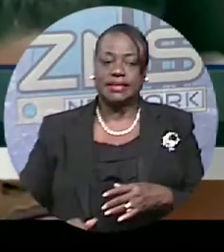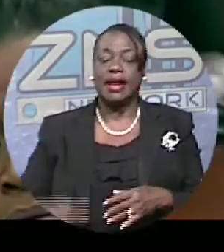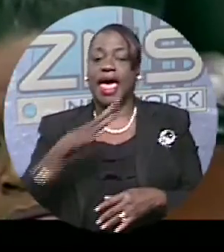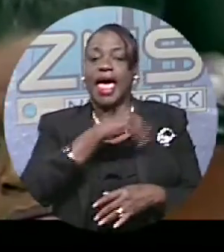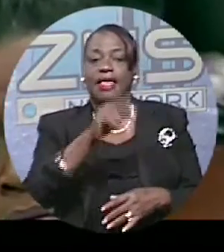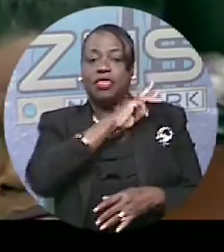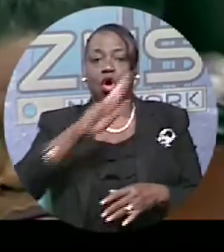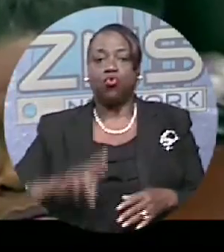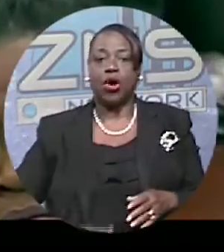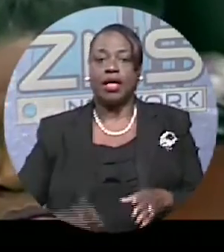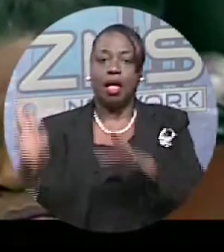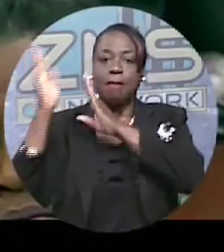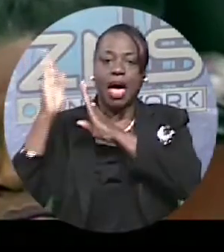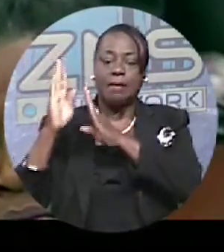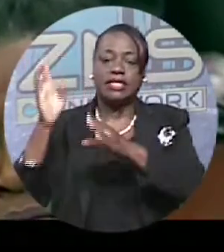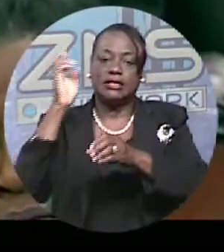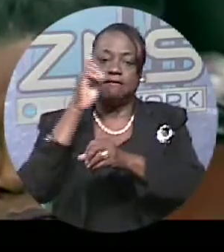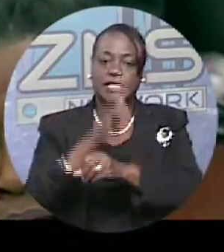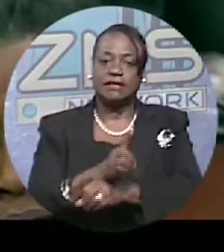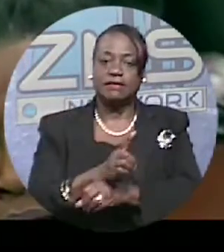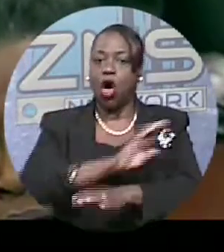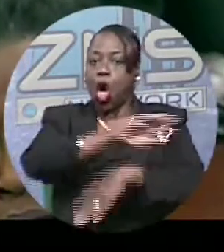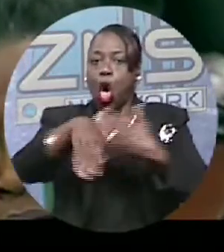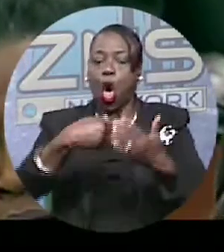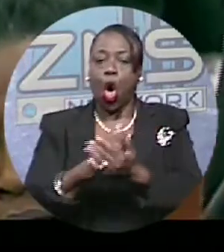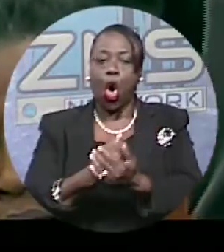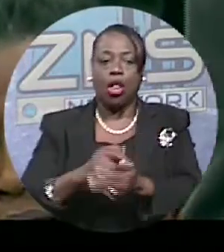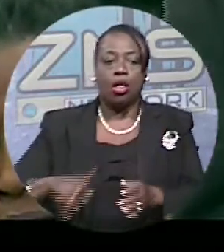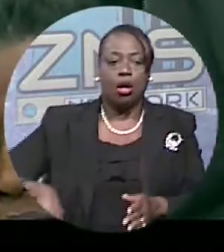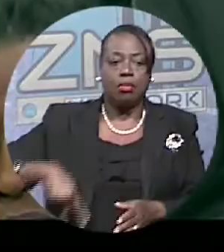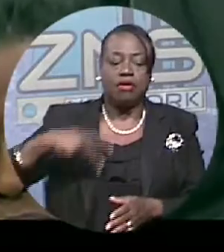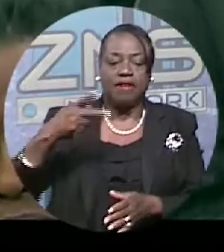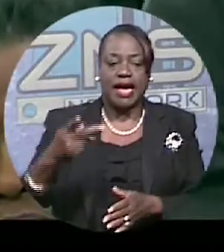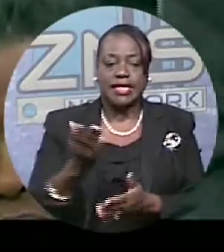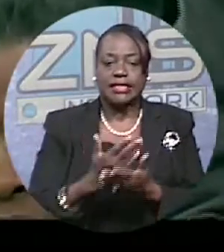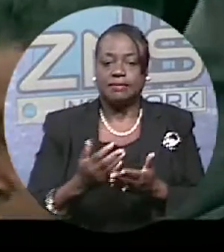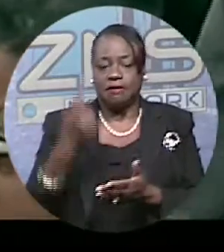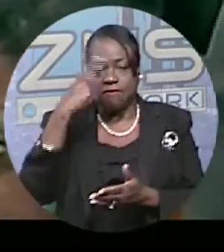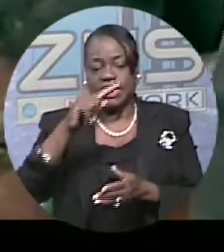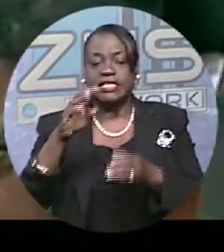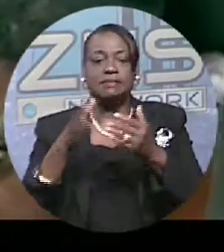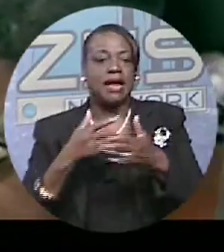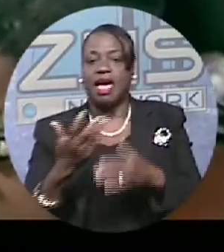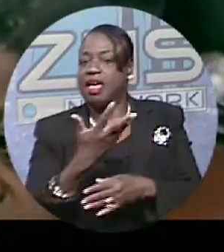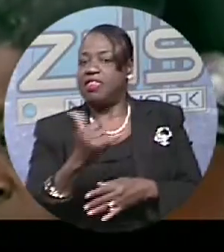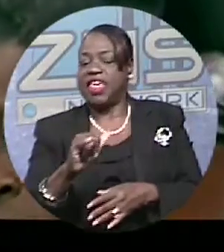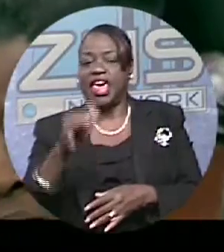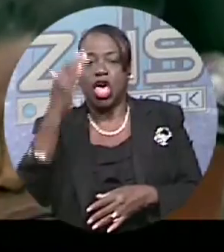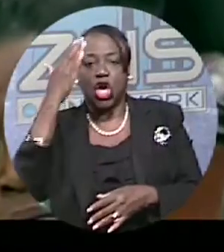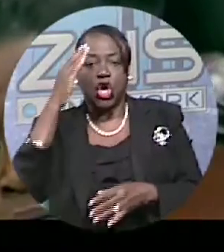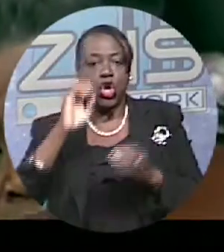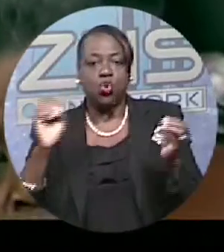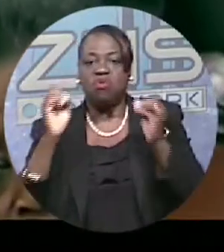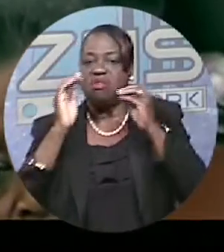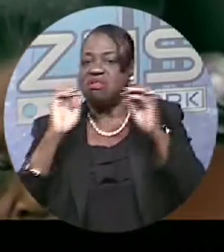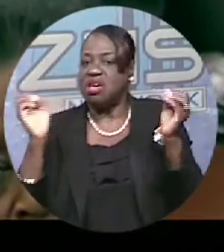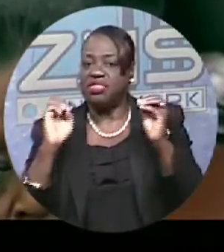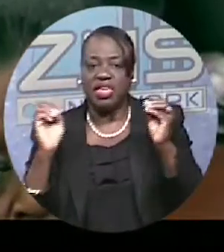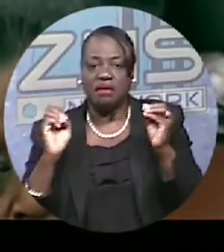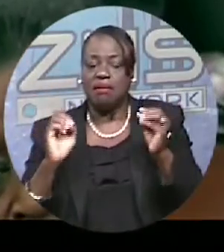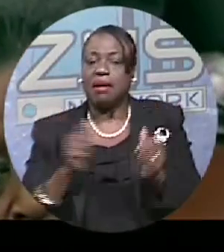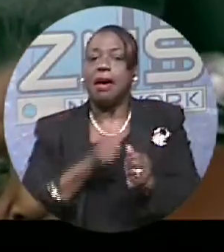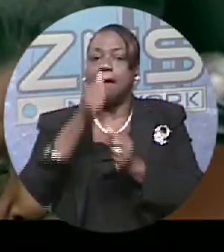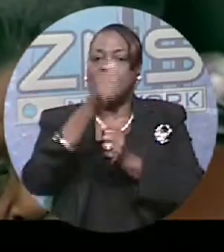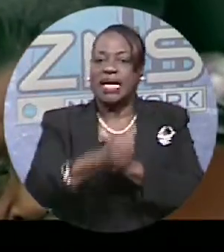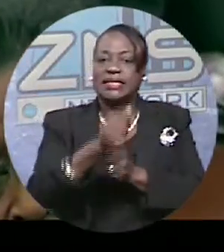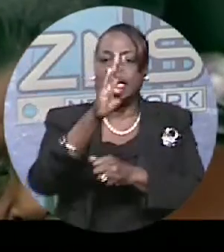Bahamas Defense Force officer, have all provided reports with regard to this matter. They know nothing of passing any bribes to